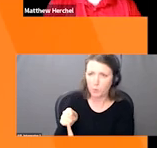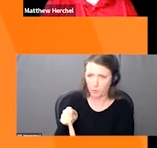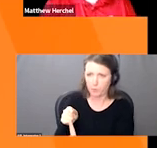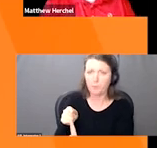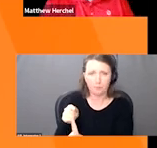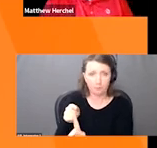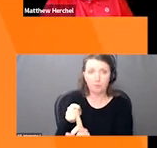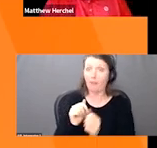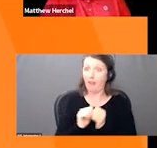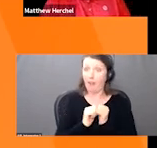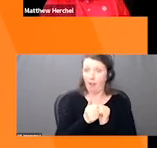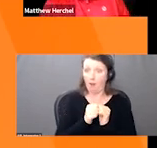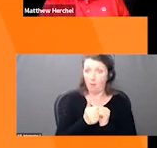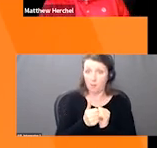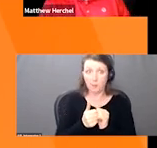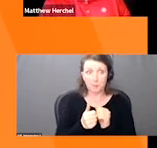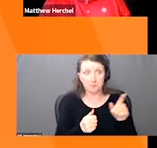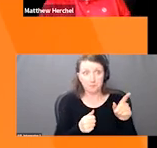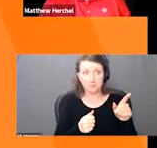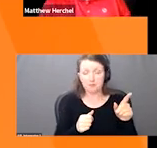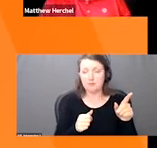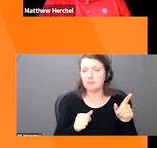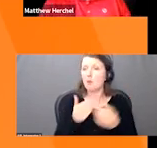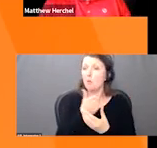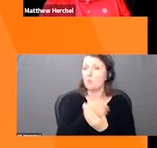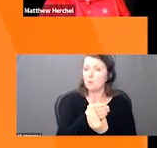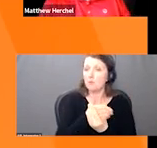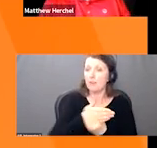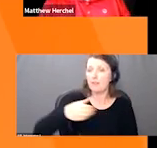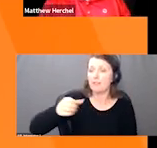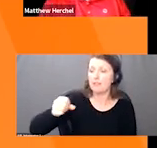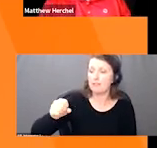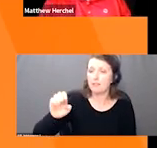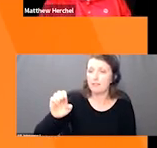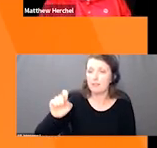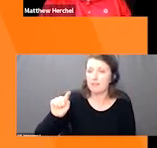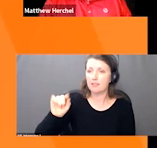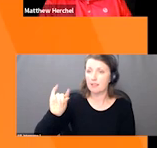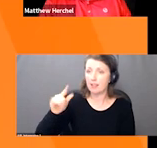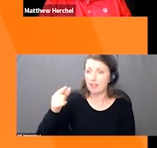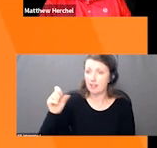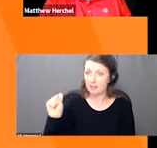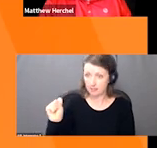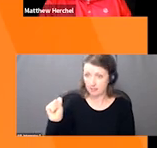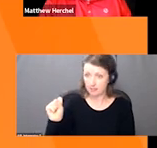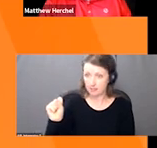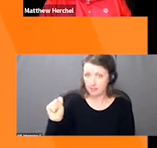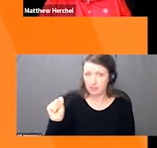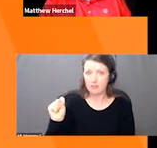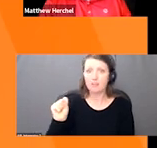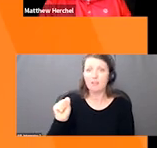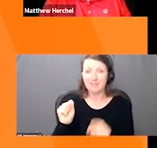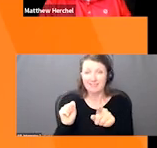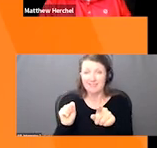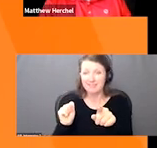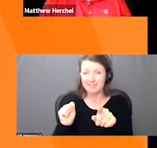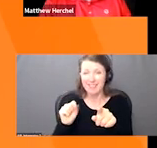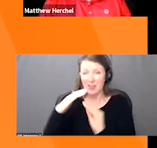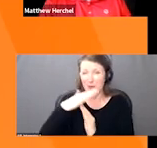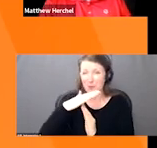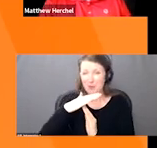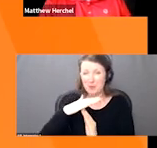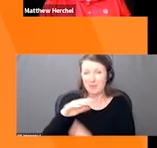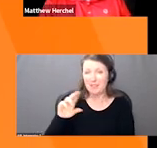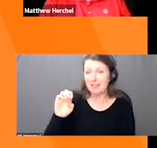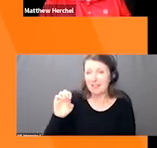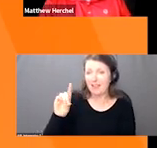by going to your profile settings. It's very, very easy to do. Edit your custom URL